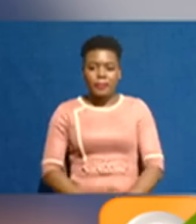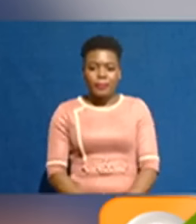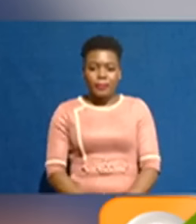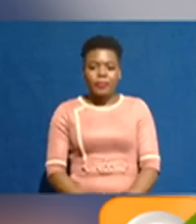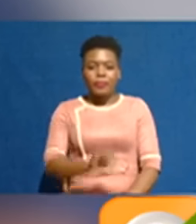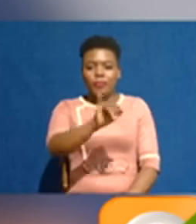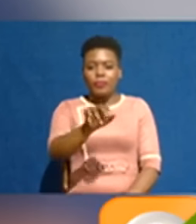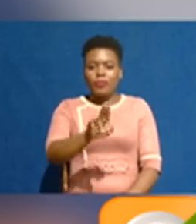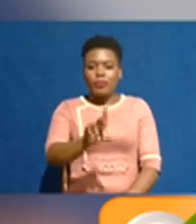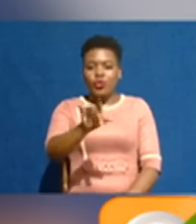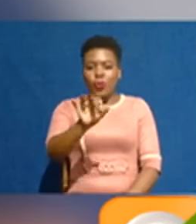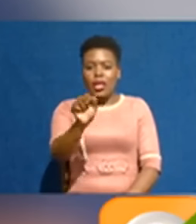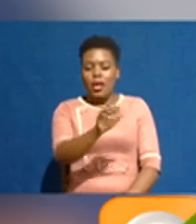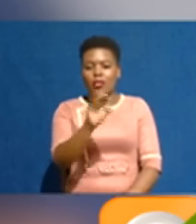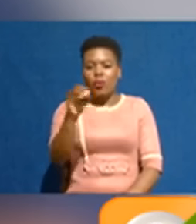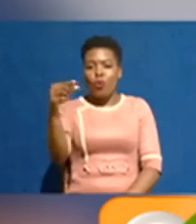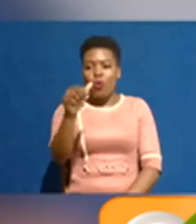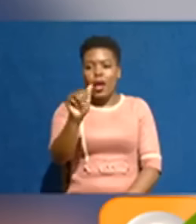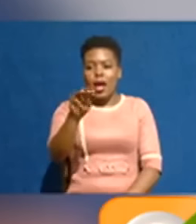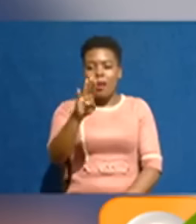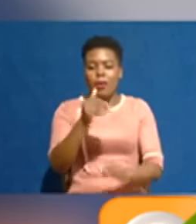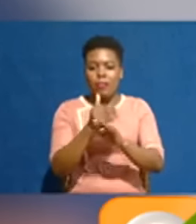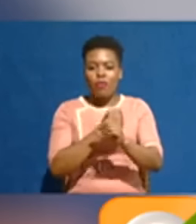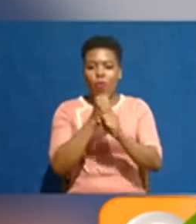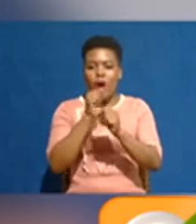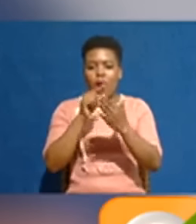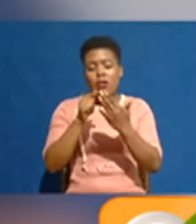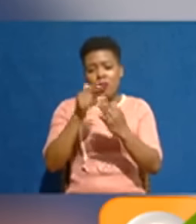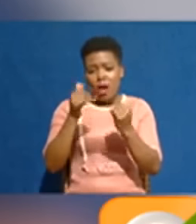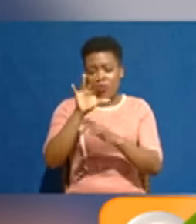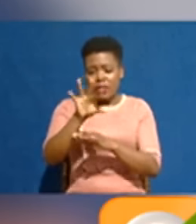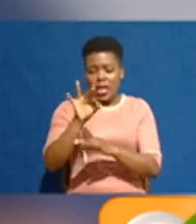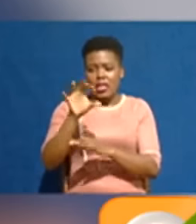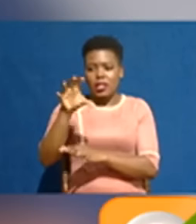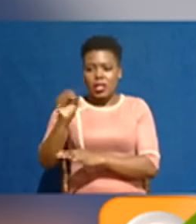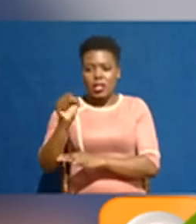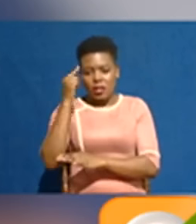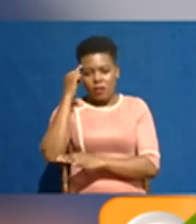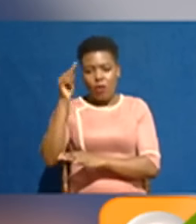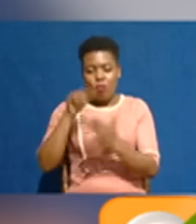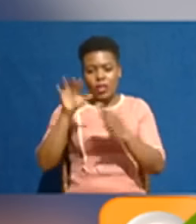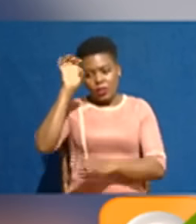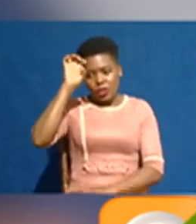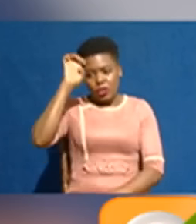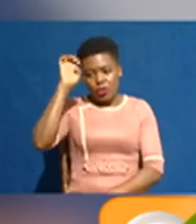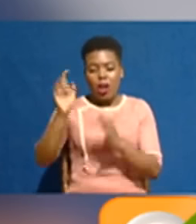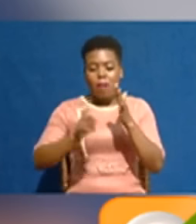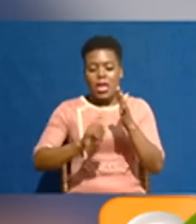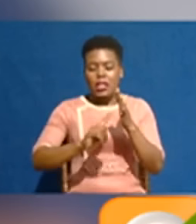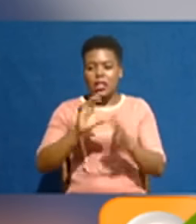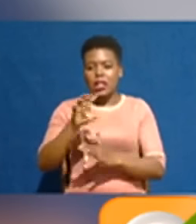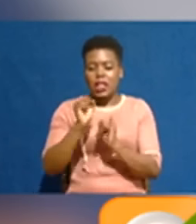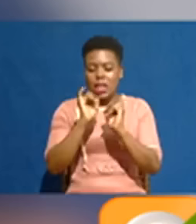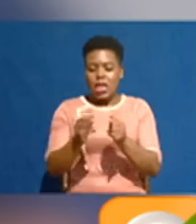Julius Migos Ogamba is the Cabinet Secretary nominee for the influential Education Ministry.